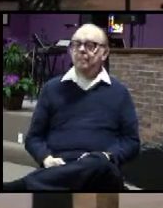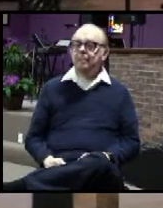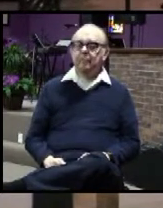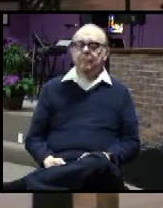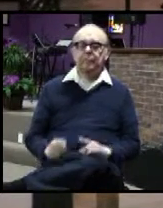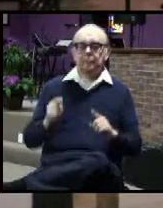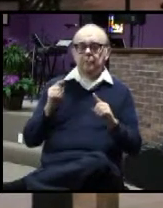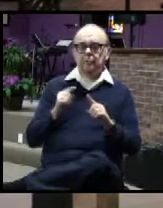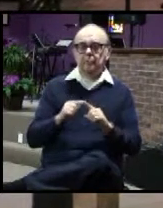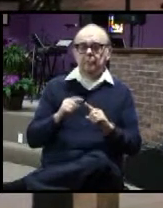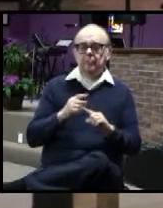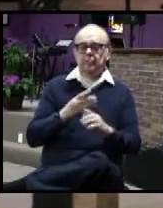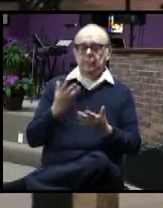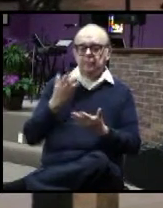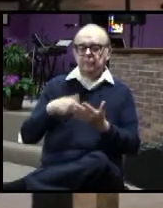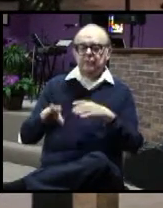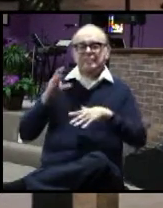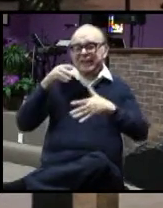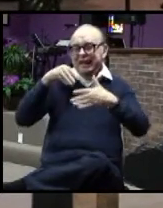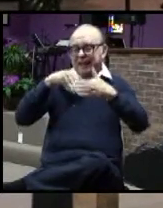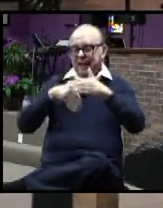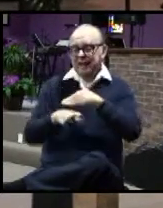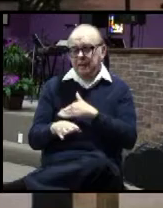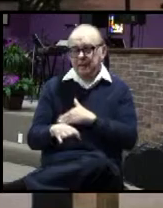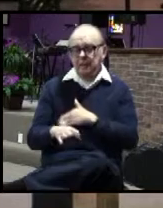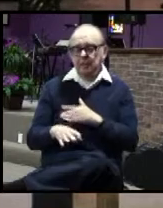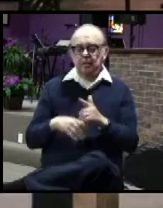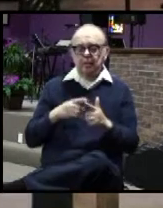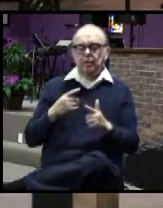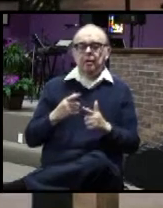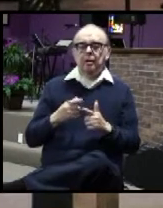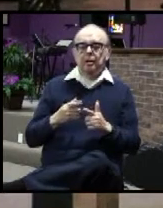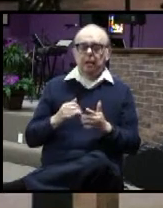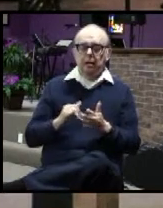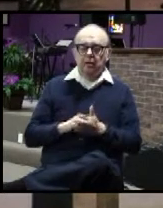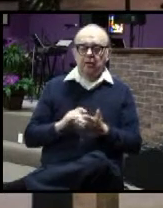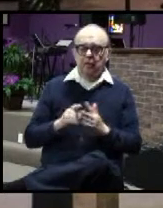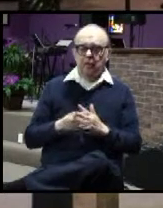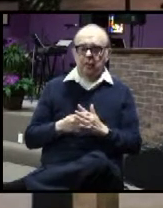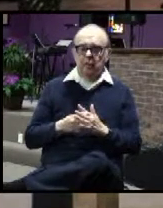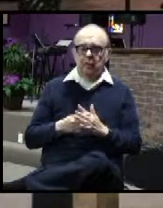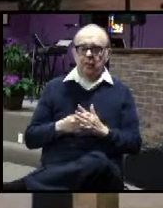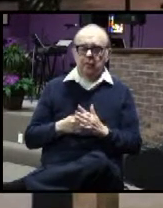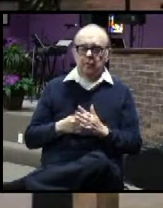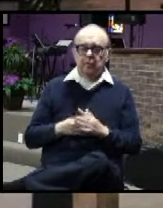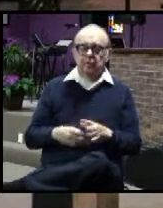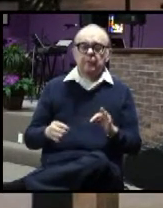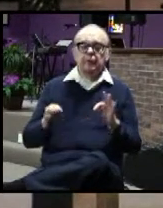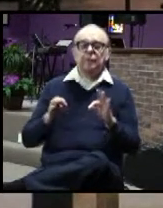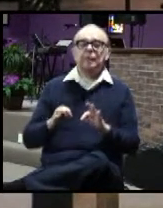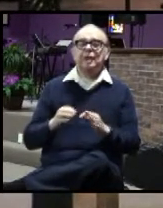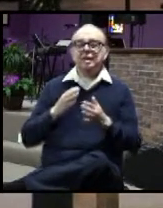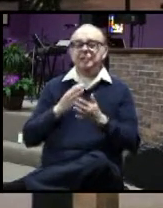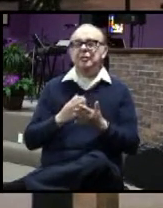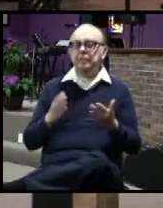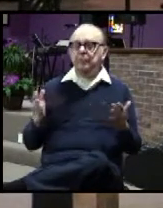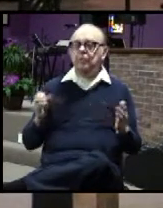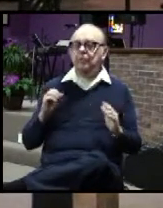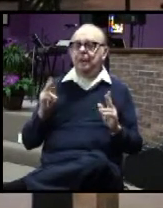Until you put something in it, then that's when it begins to be worth something.